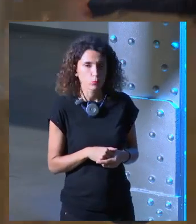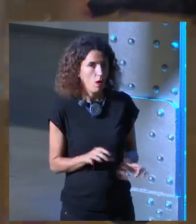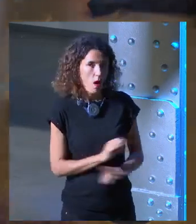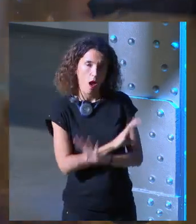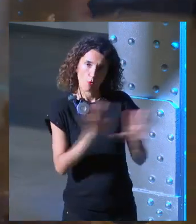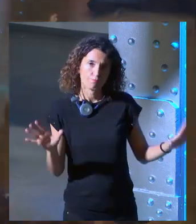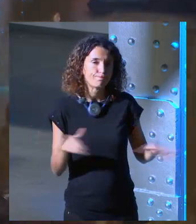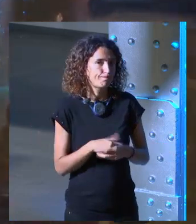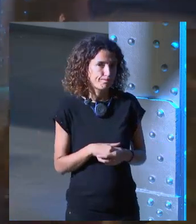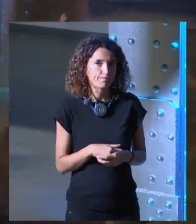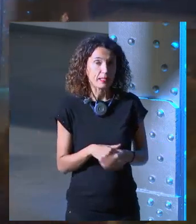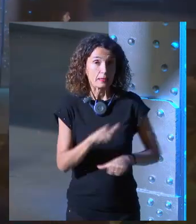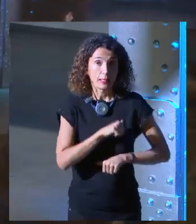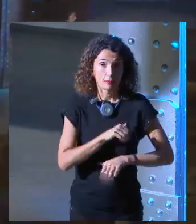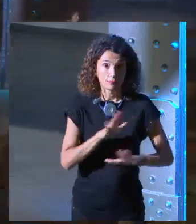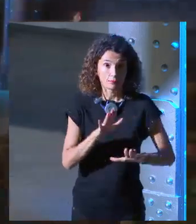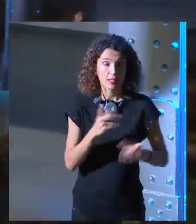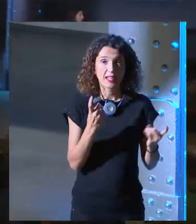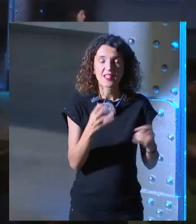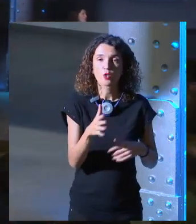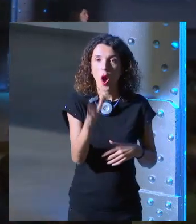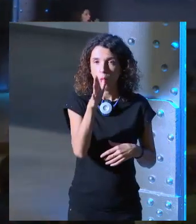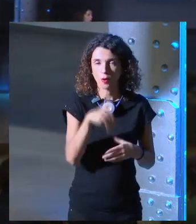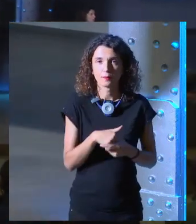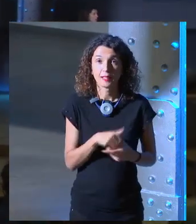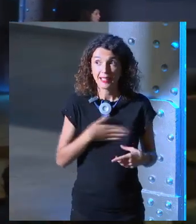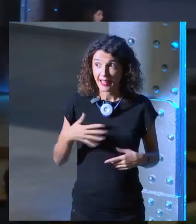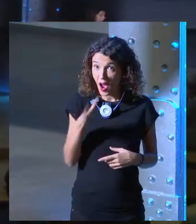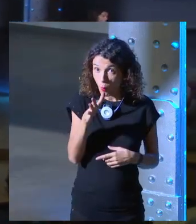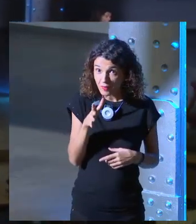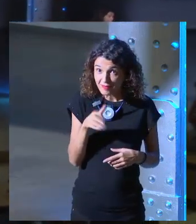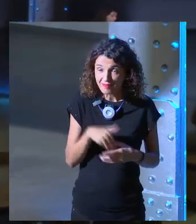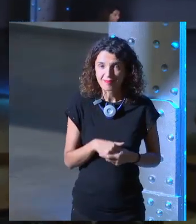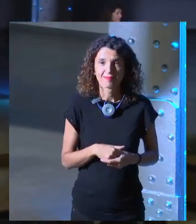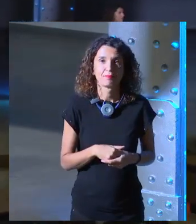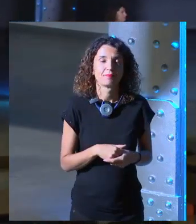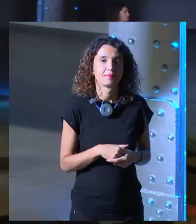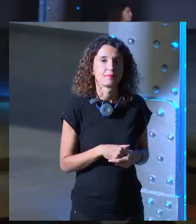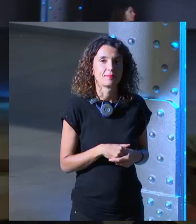Hold on, I need some water. Would you like some water? No, it's okay.